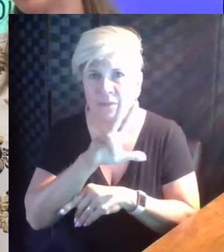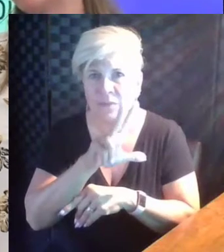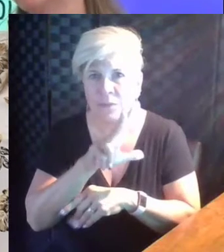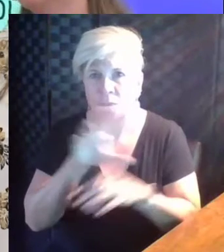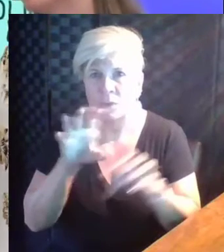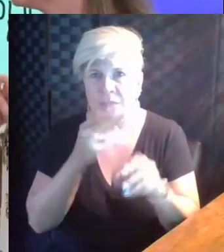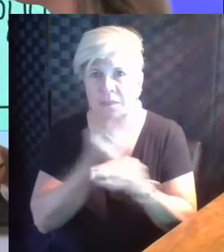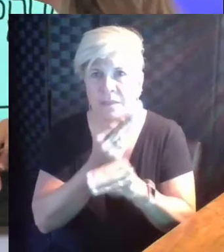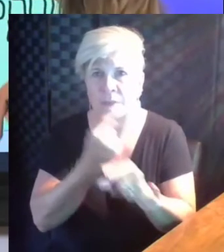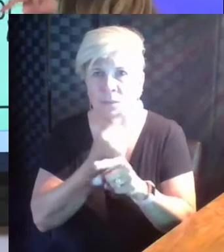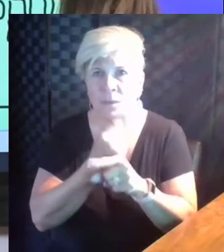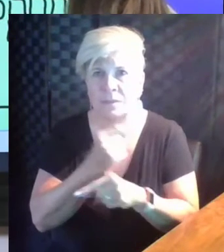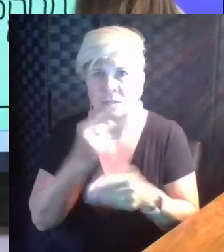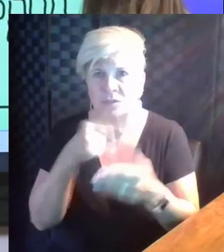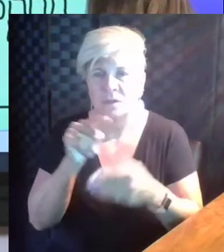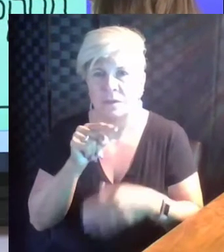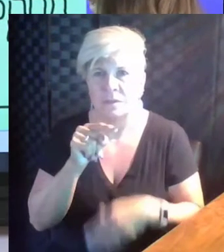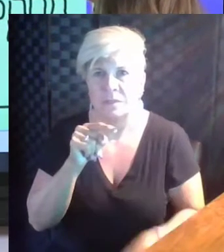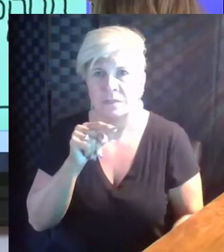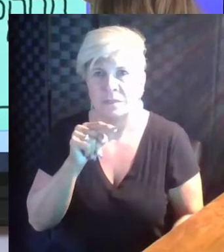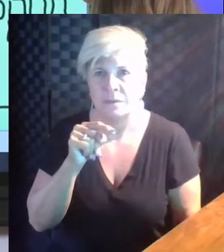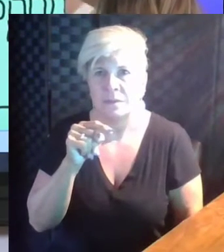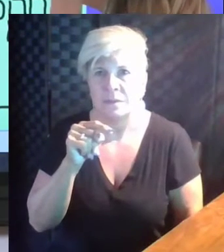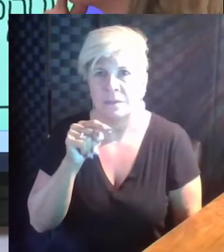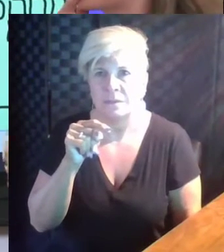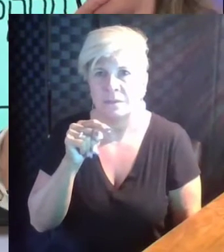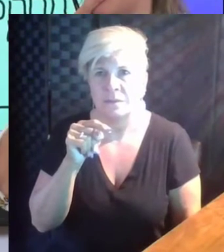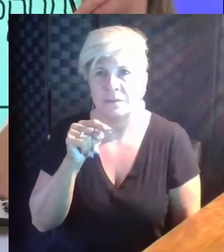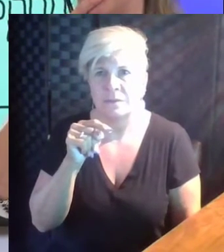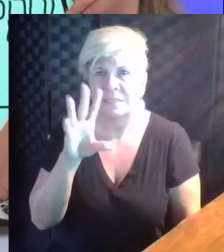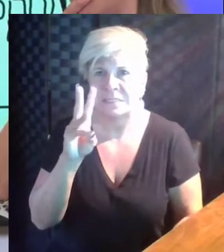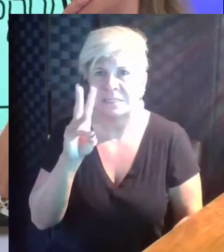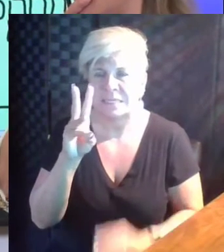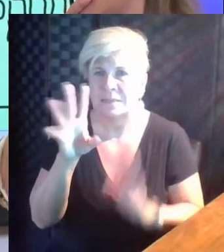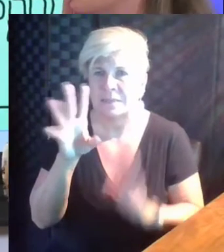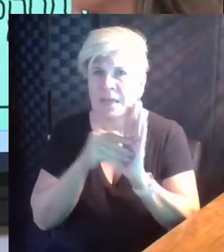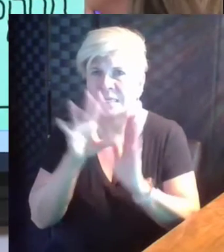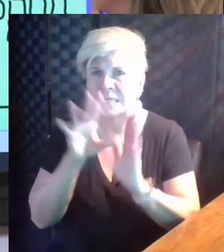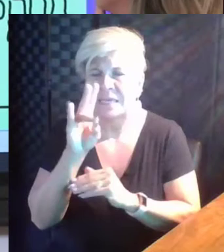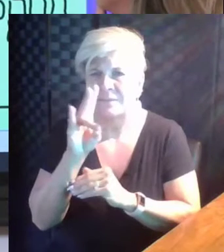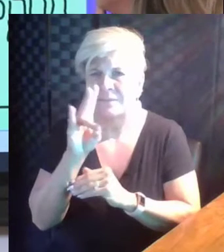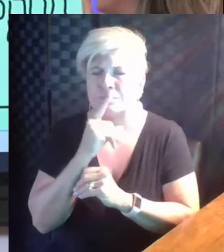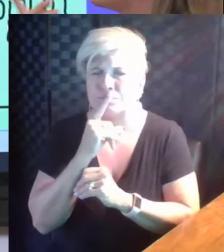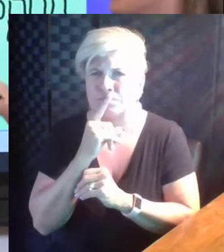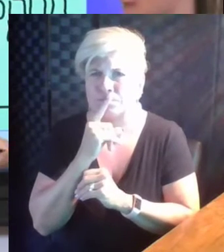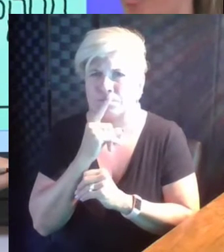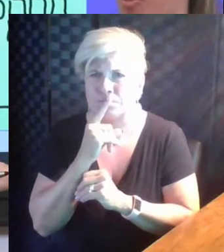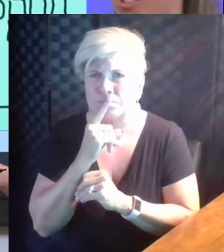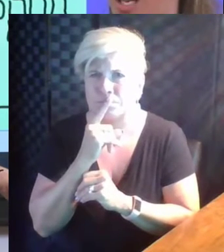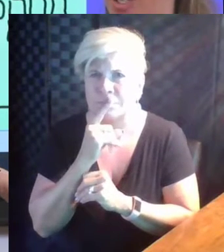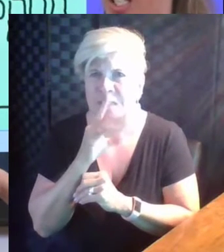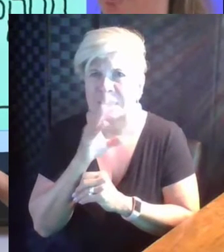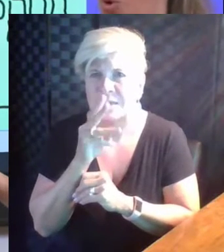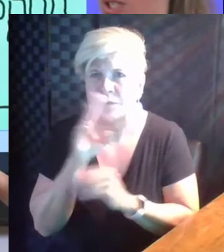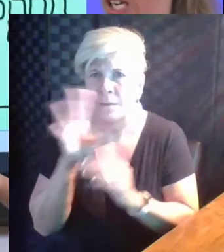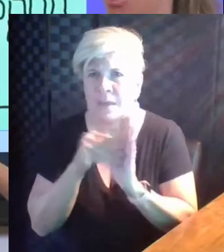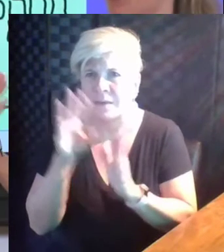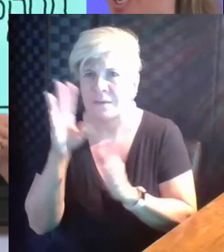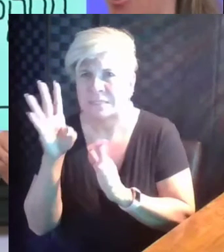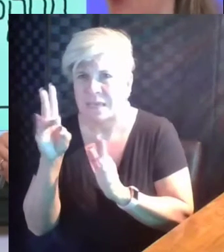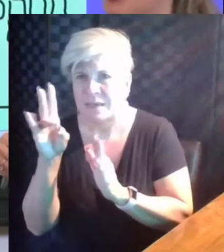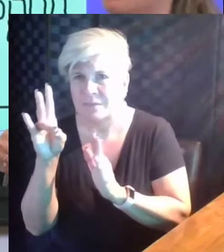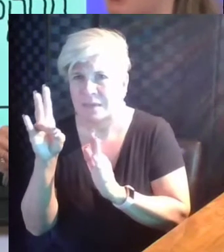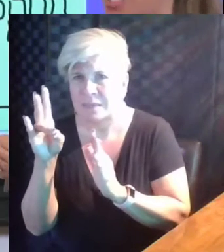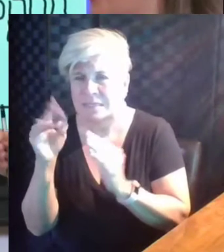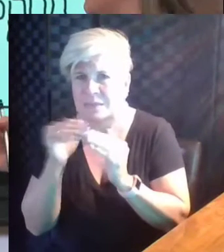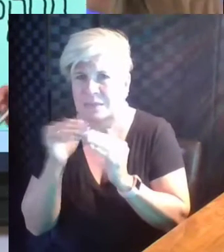done our math right. So let's check that. 6 plus 7. Well, I know that 7 plus 7 is 14,